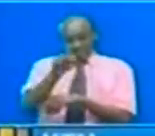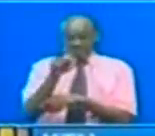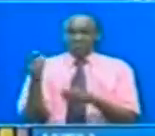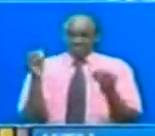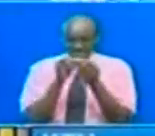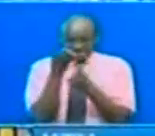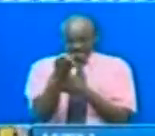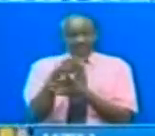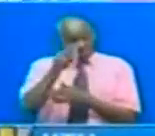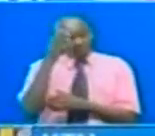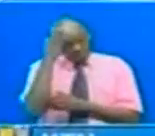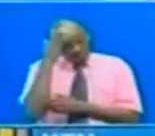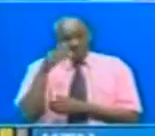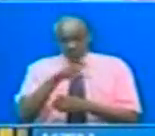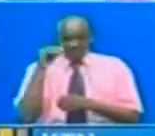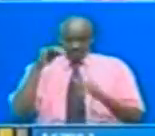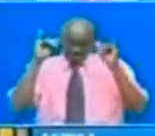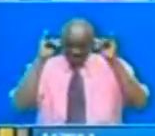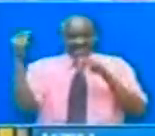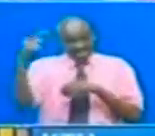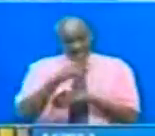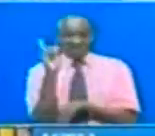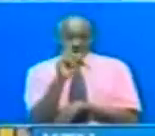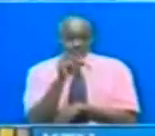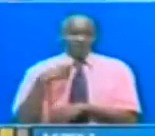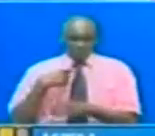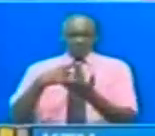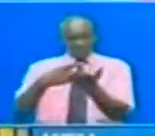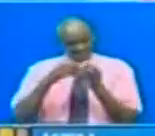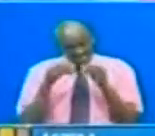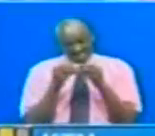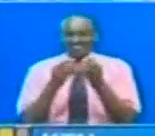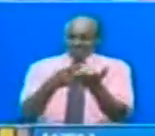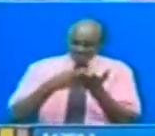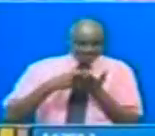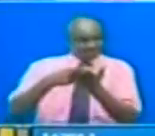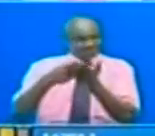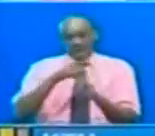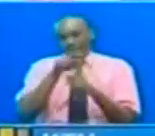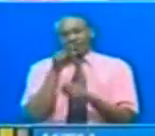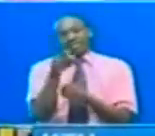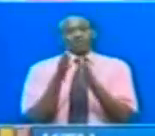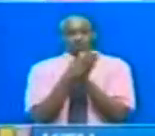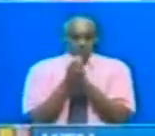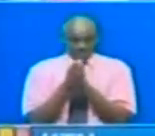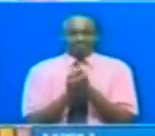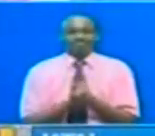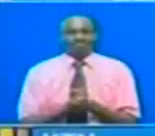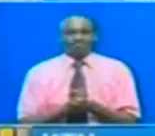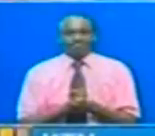prone to cattle rustling converge in Nairobi for a consultative security meeting on rampant insecurity in North Rift and Upper Eastern regions of